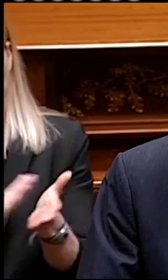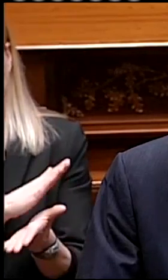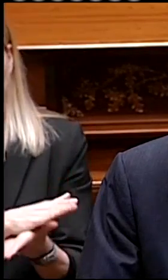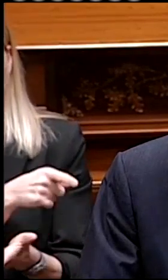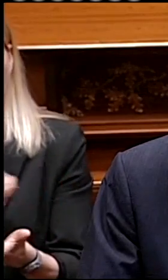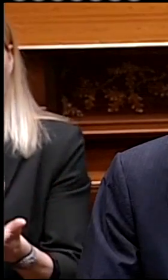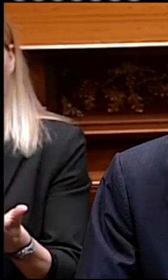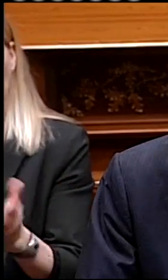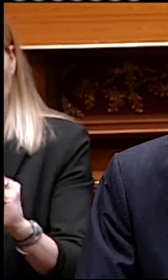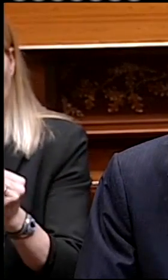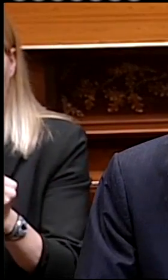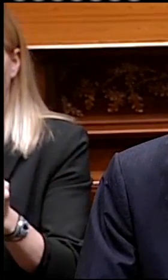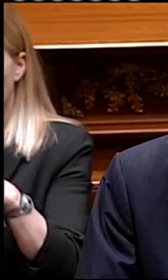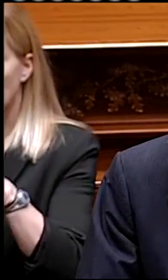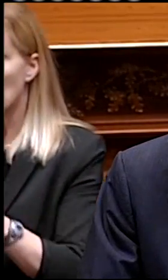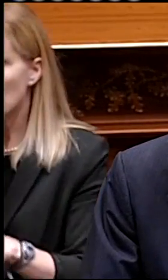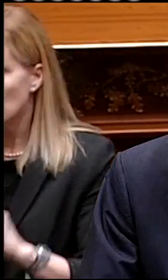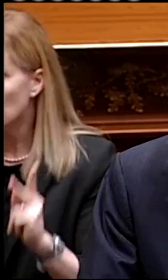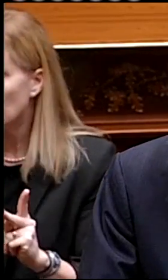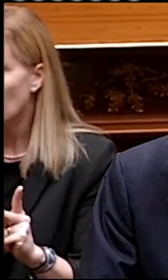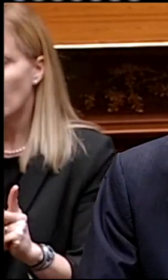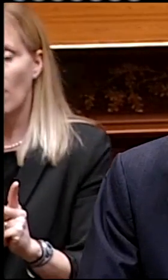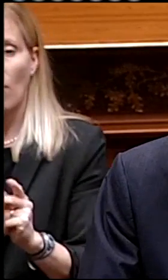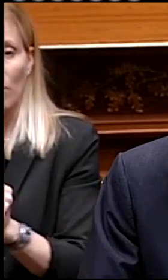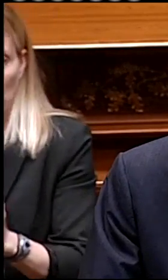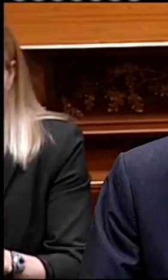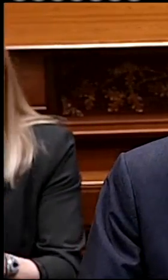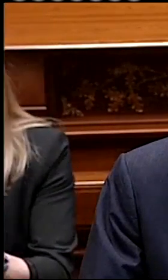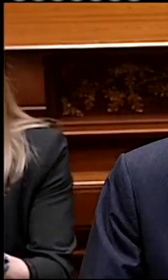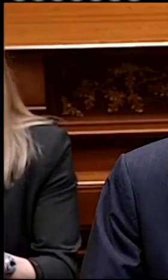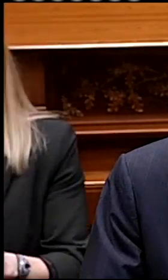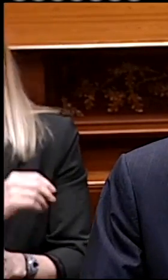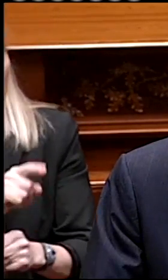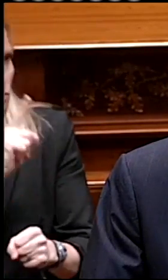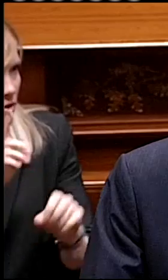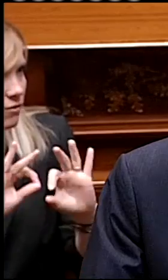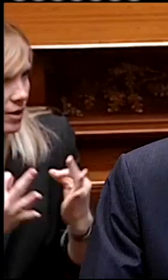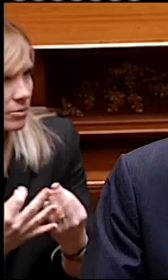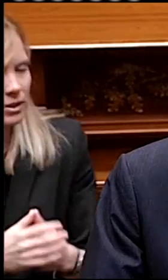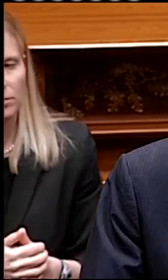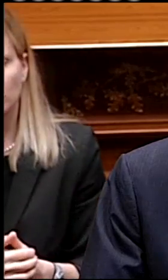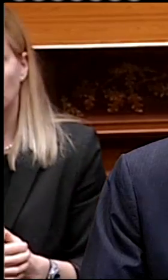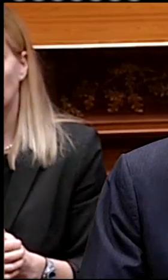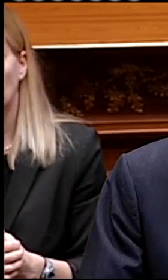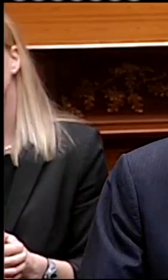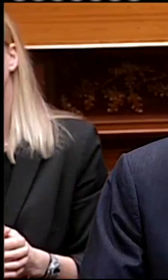They impact real people with real jobs and real families.